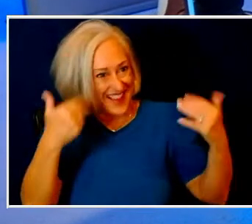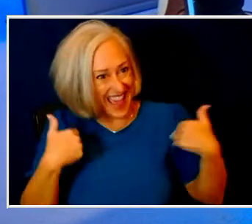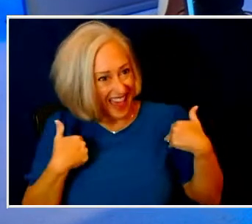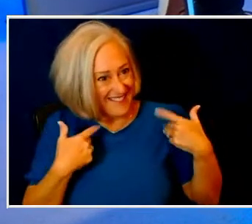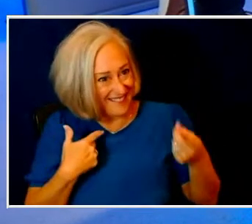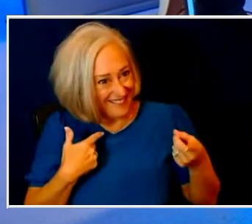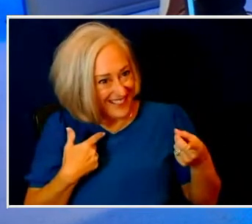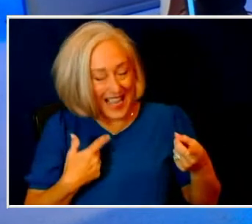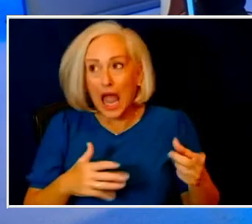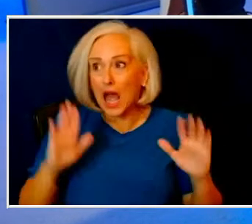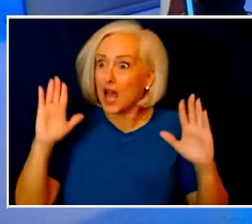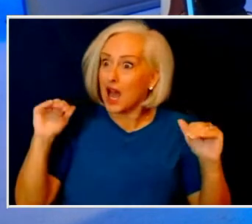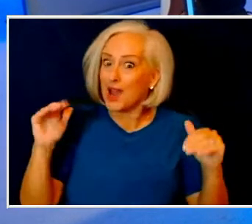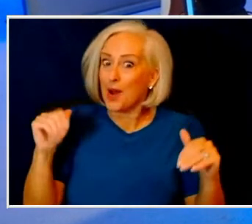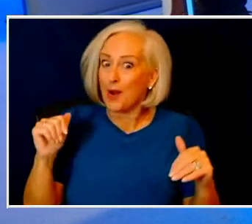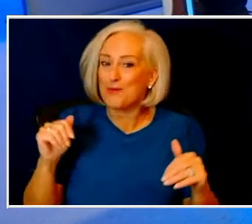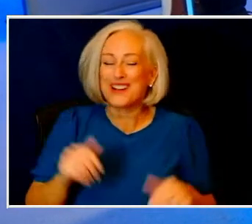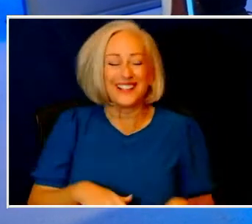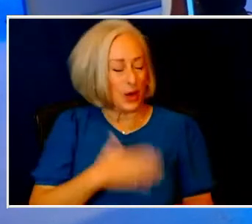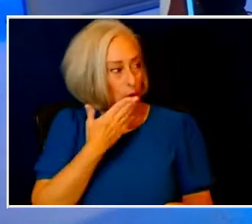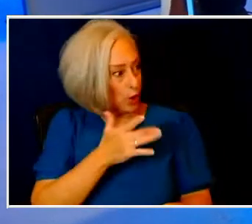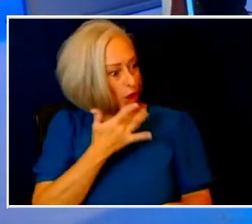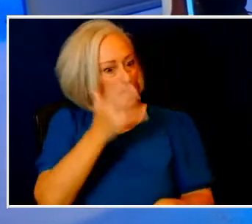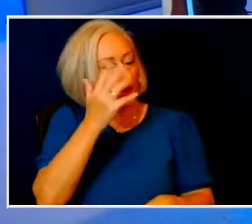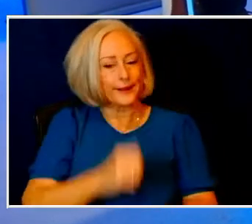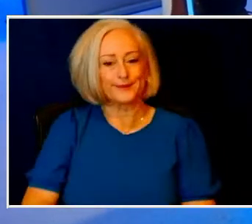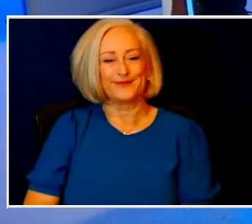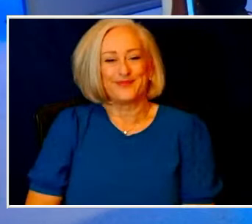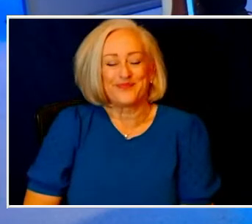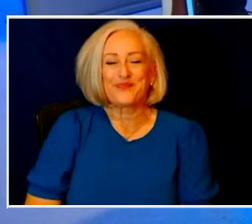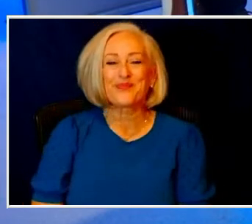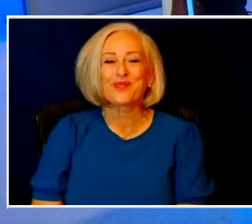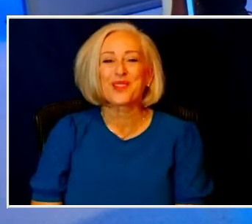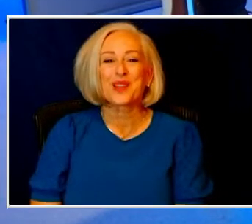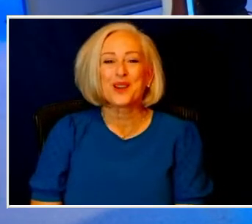so. Well, good luck with that. So now, what kind of,